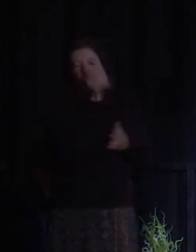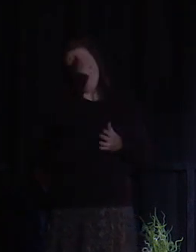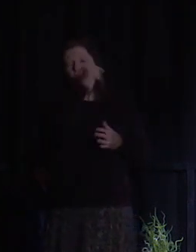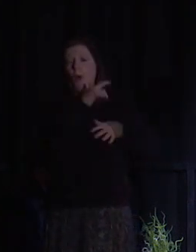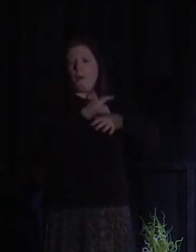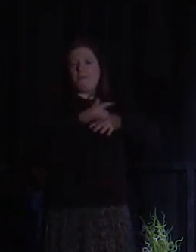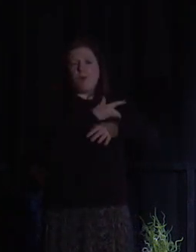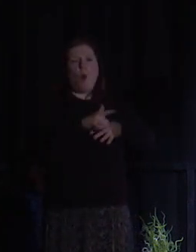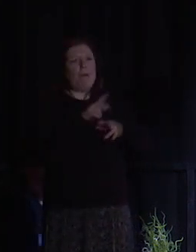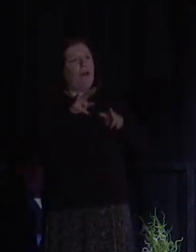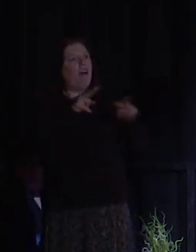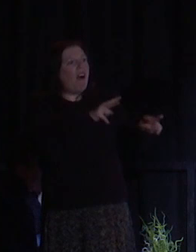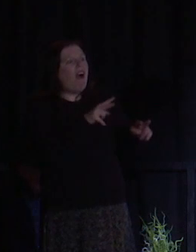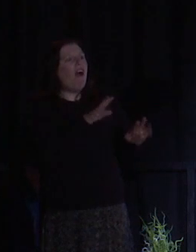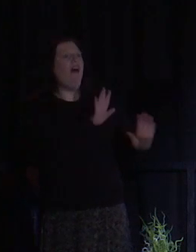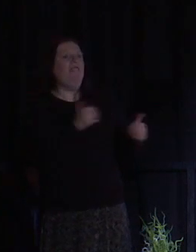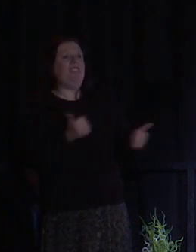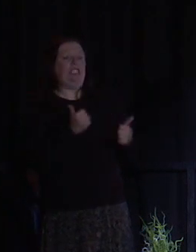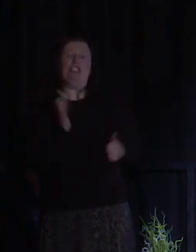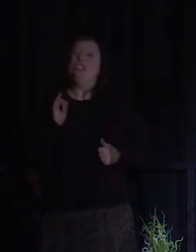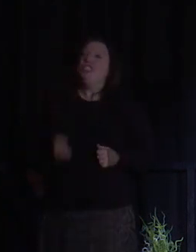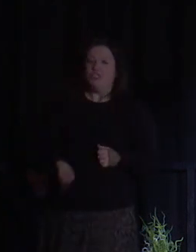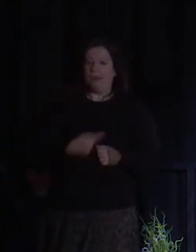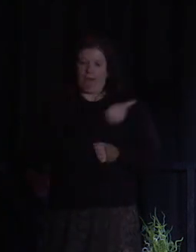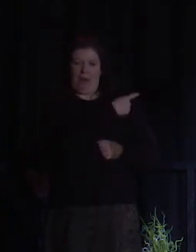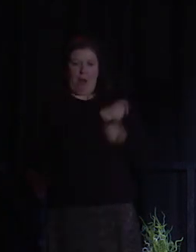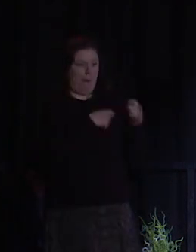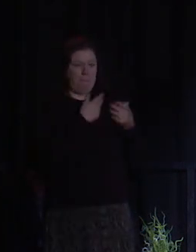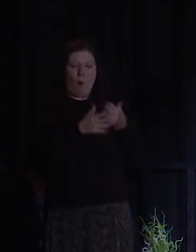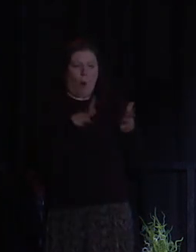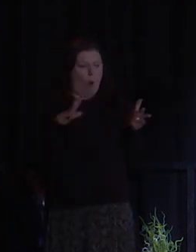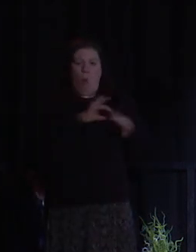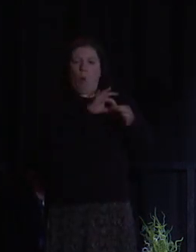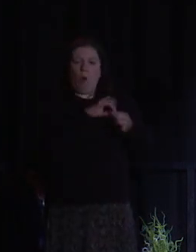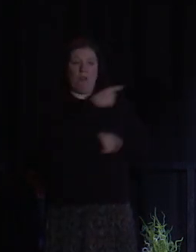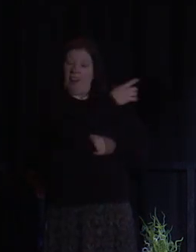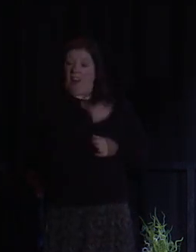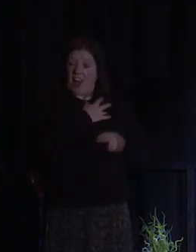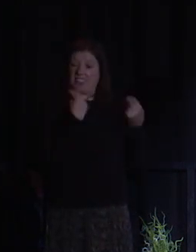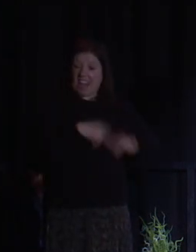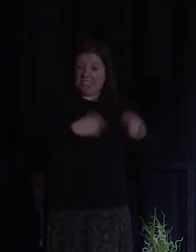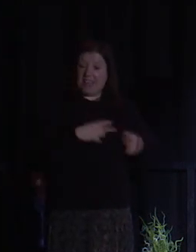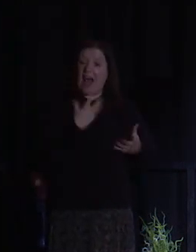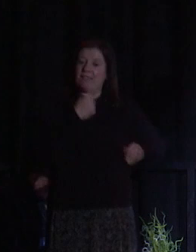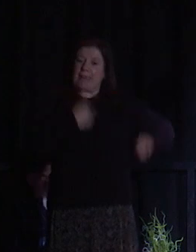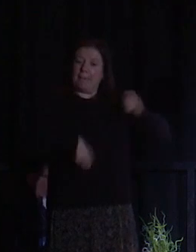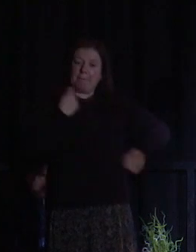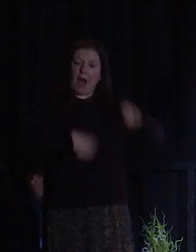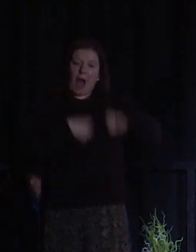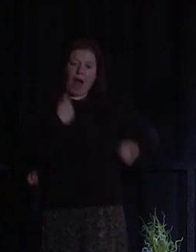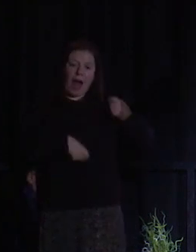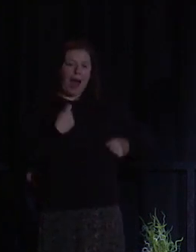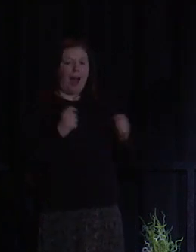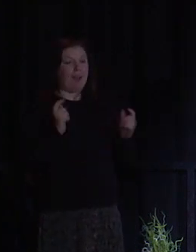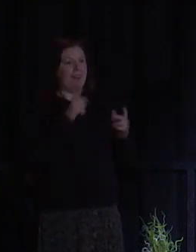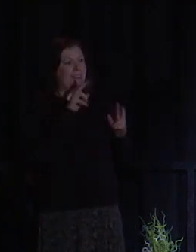performer passing by in carnival parades and whatnot. They enjoy dancing. We've got a samba band. They quite often dance to our